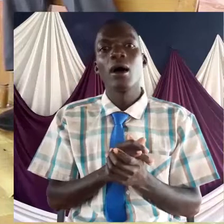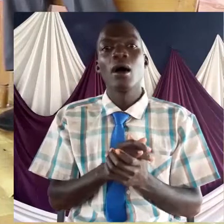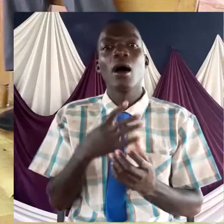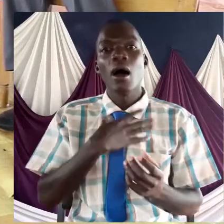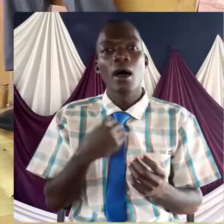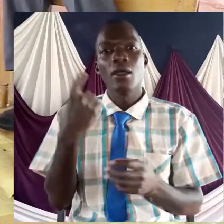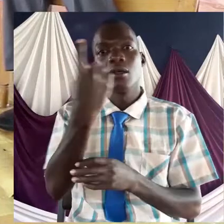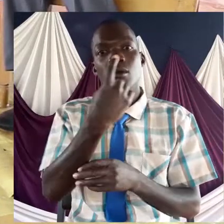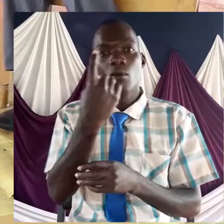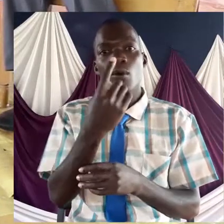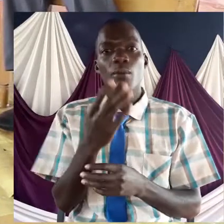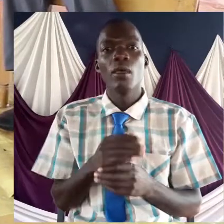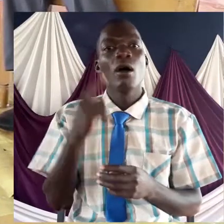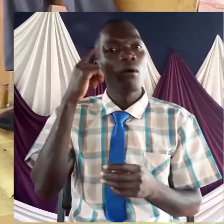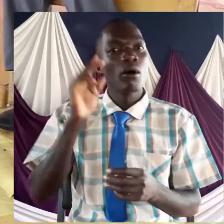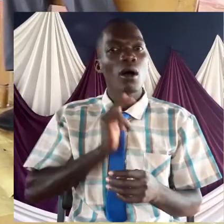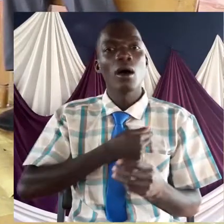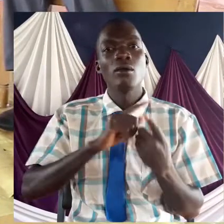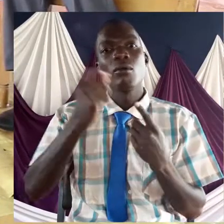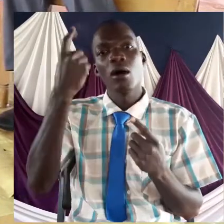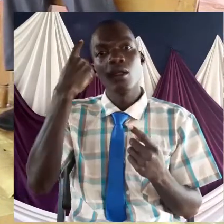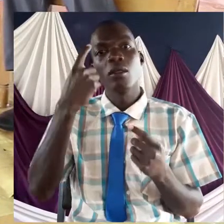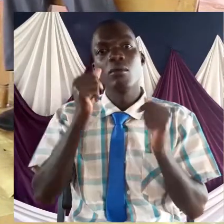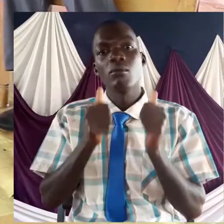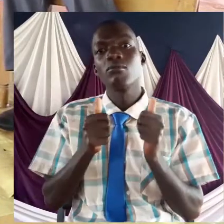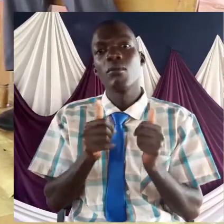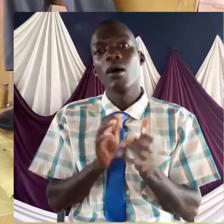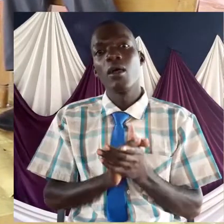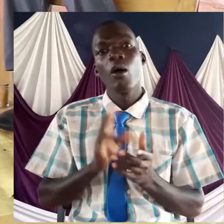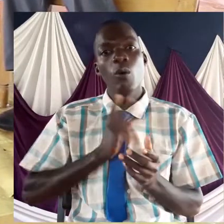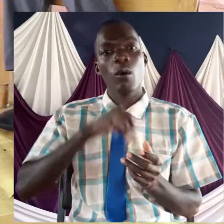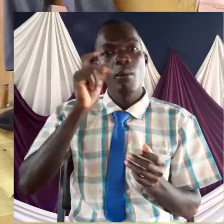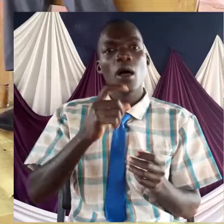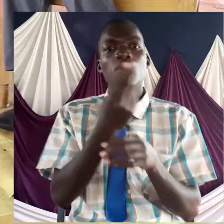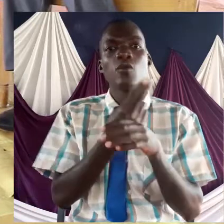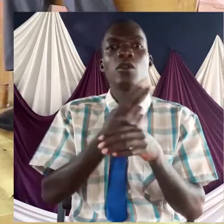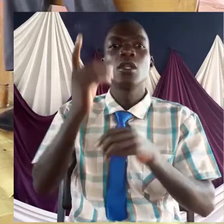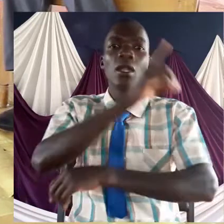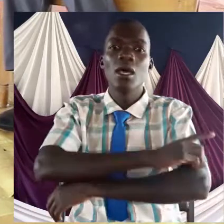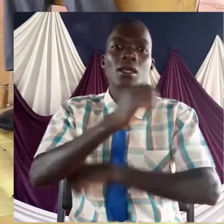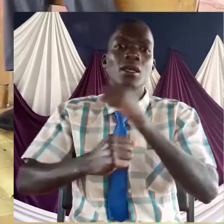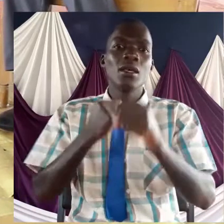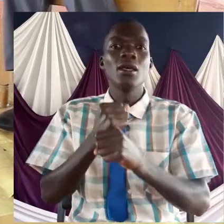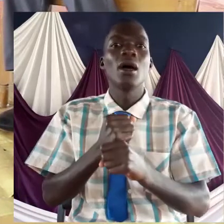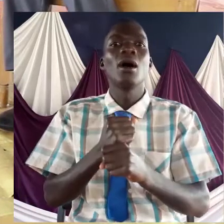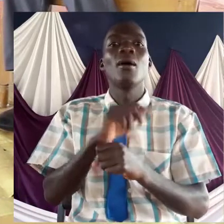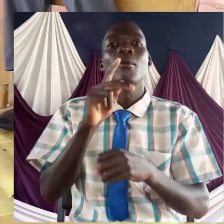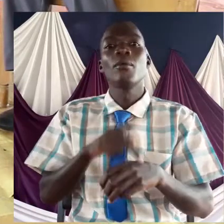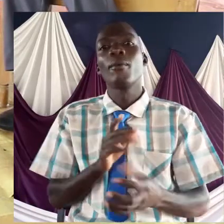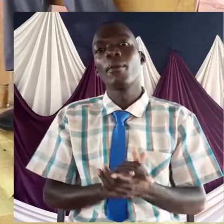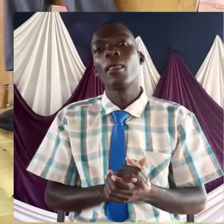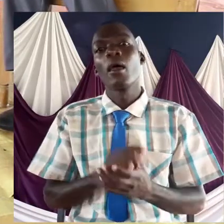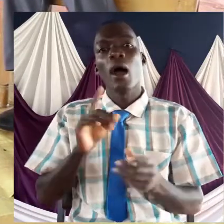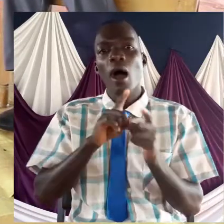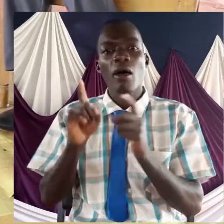are symbolic. Correct. For us to understand it properly, mm-hmm. we must use the day-year principle mm-hmm. for us